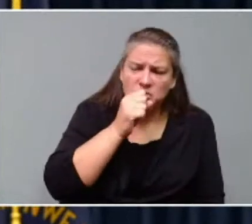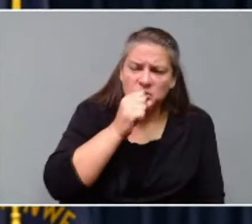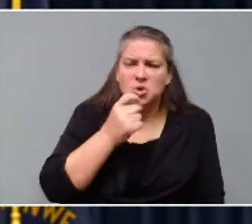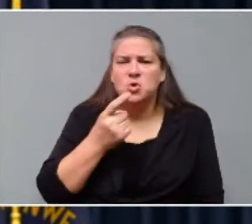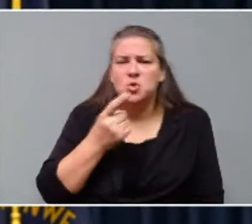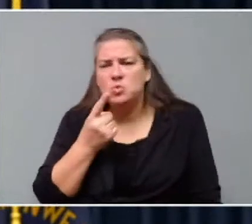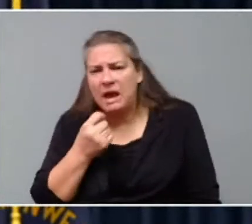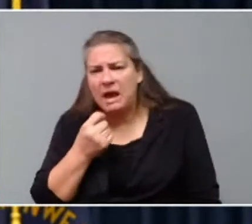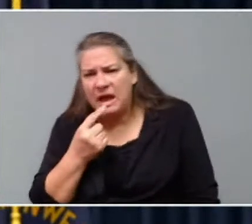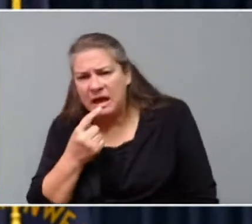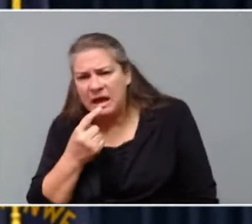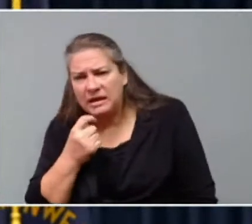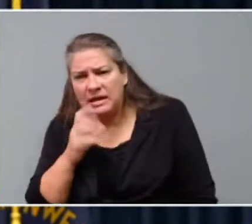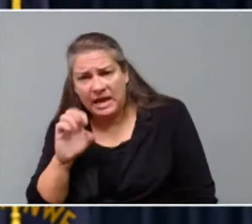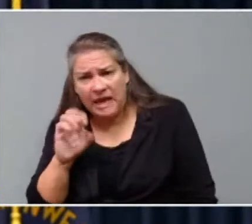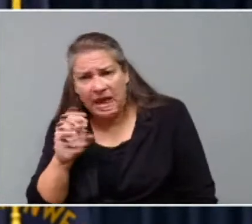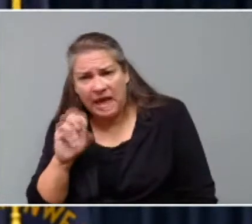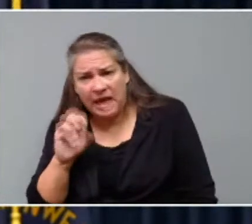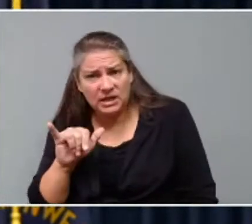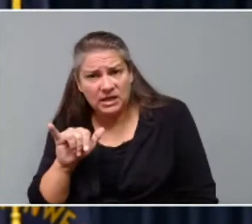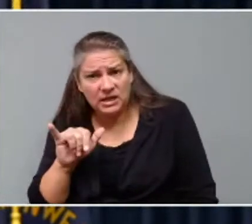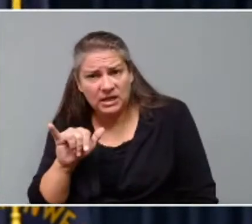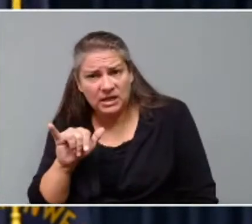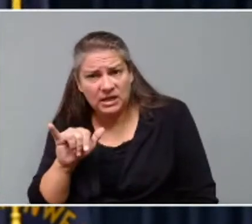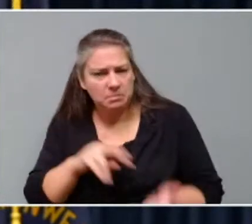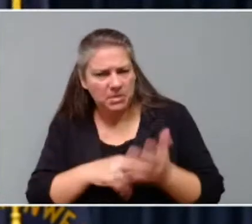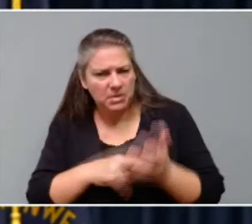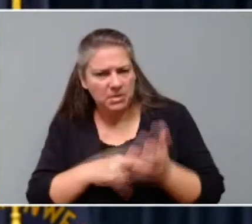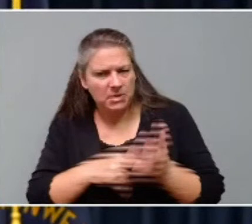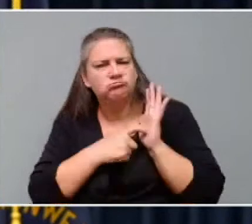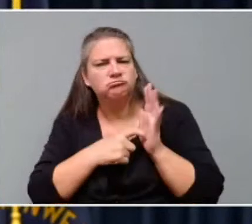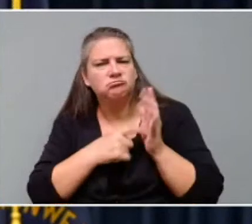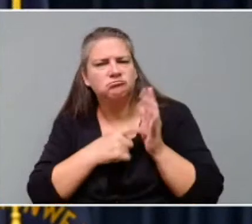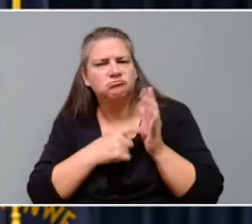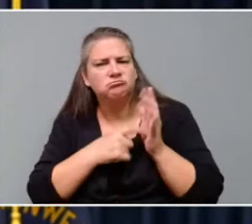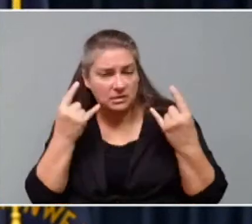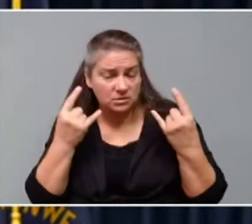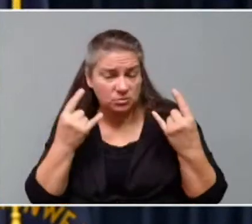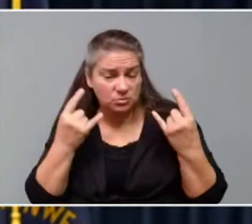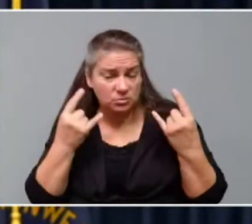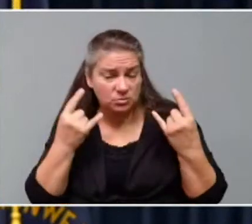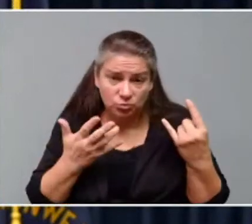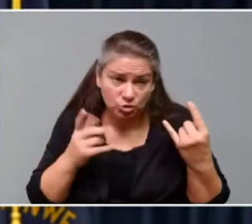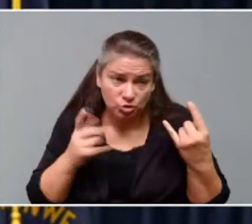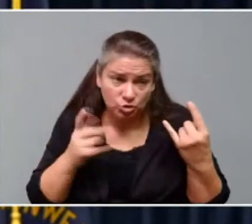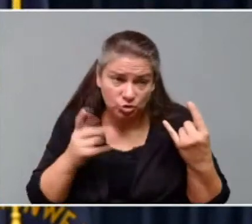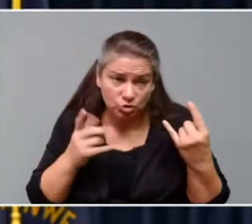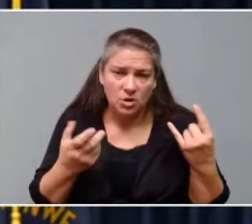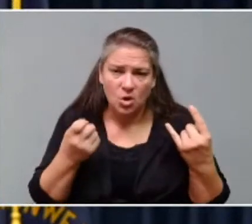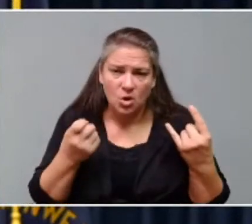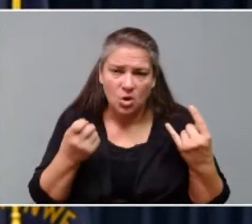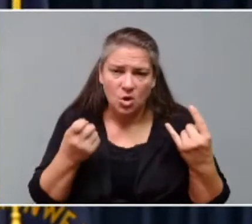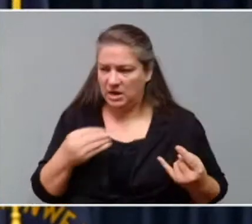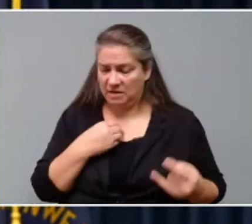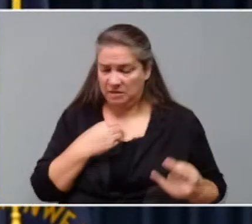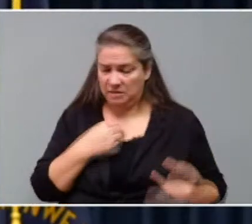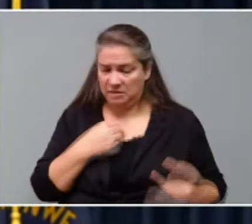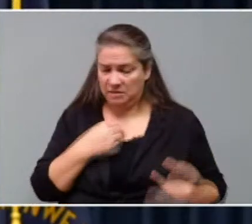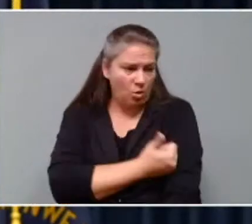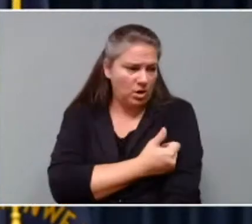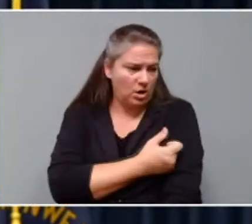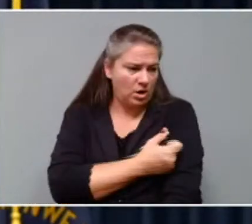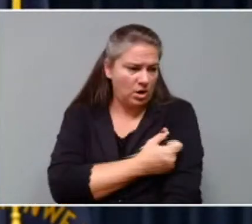say masking at that point is required, or they can give authority to myself. They can give authority to the